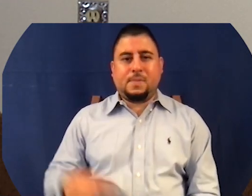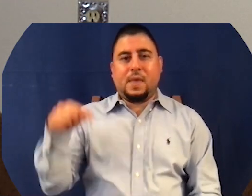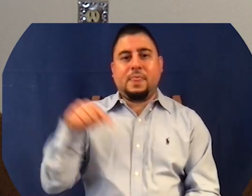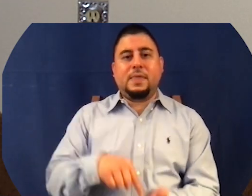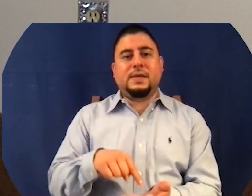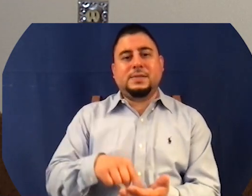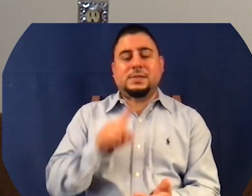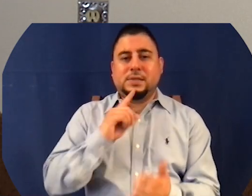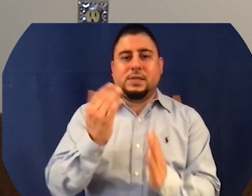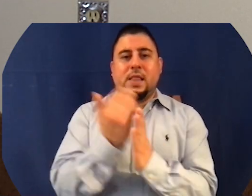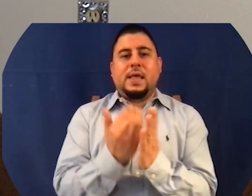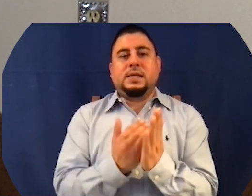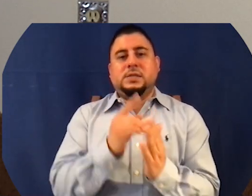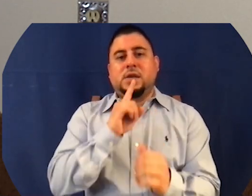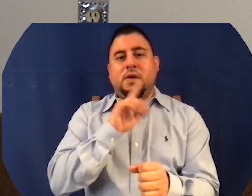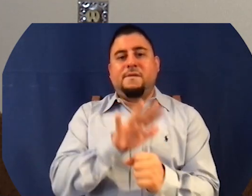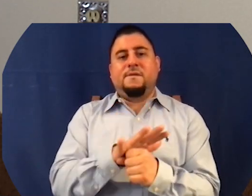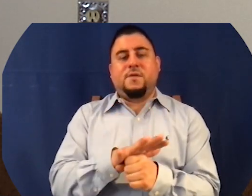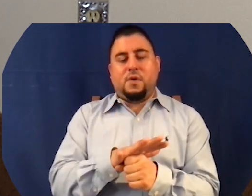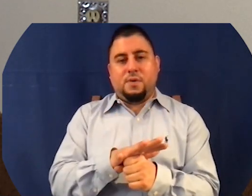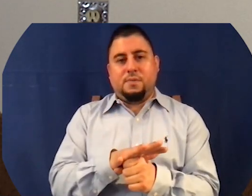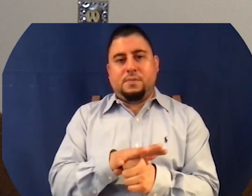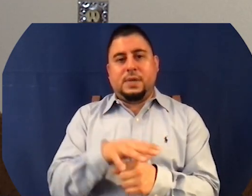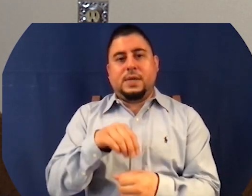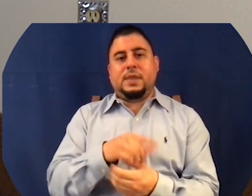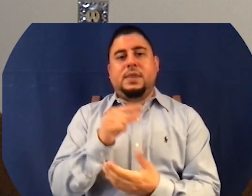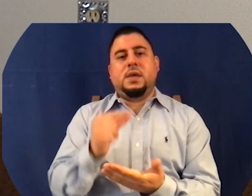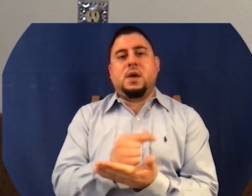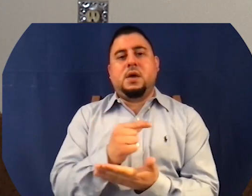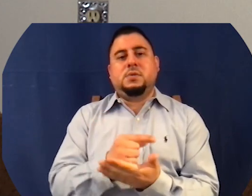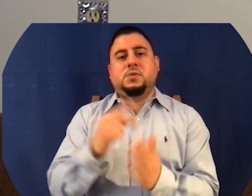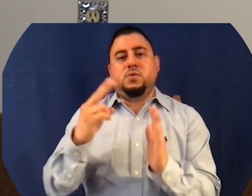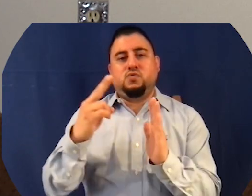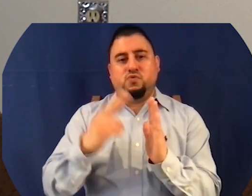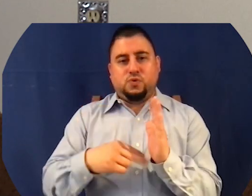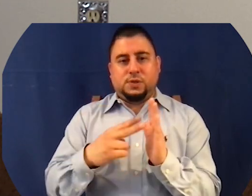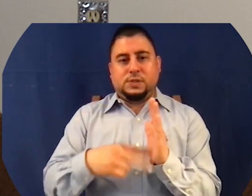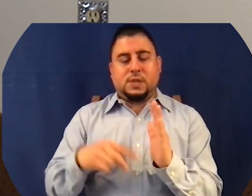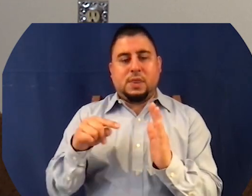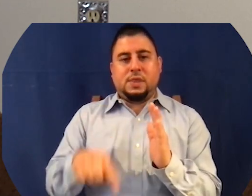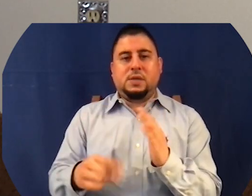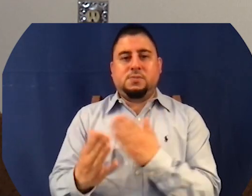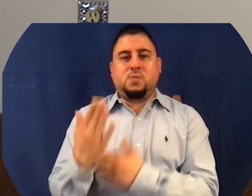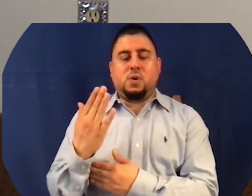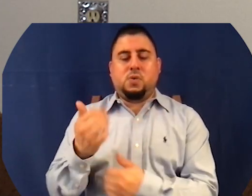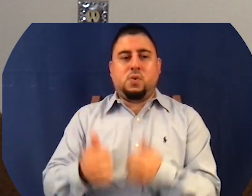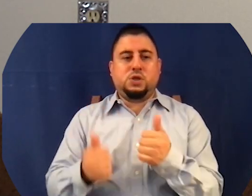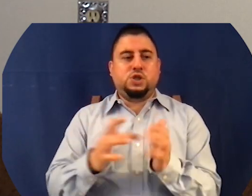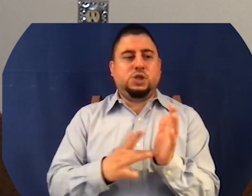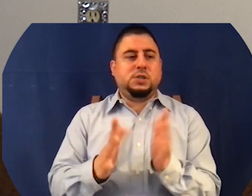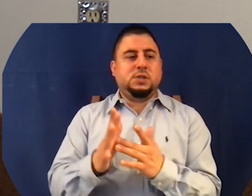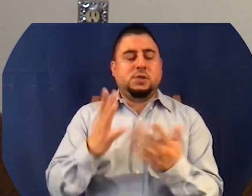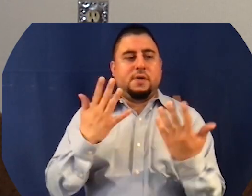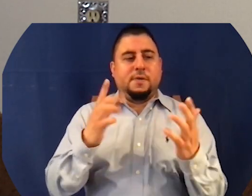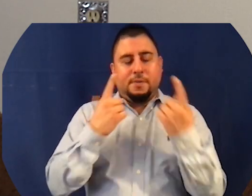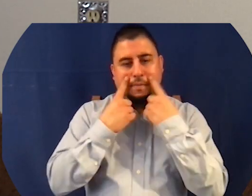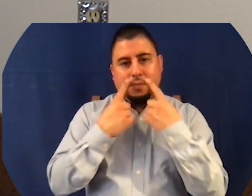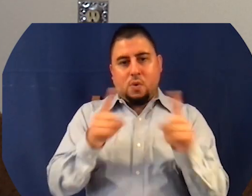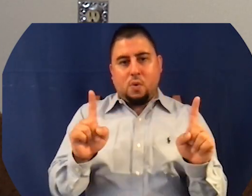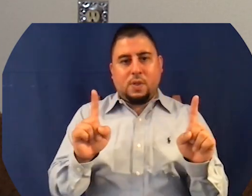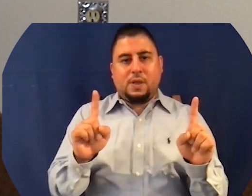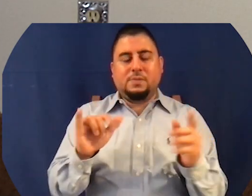This is a lesson confirmed in the gospel reading this morning, in which Jesus